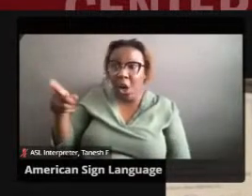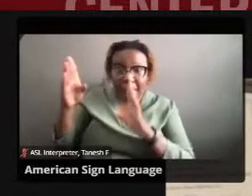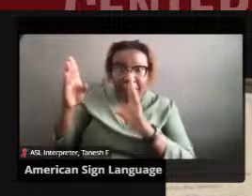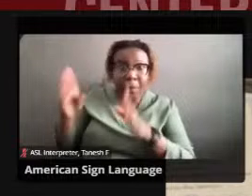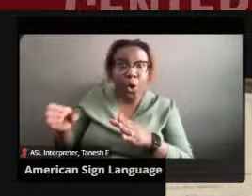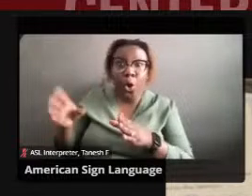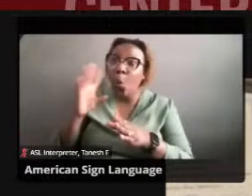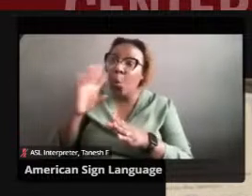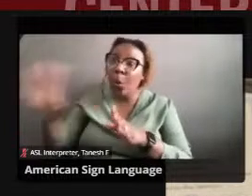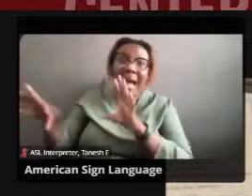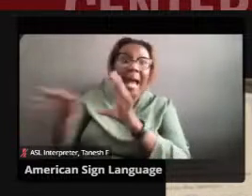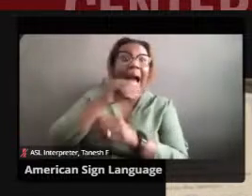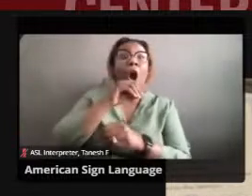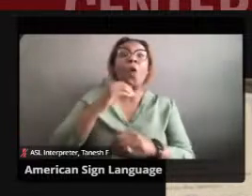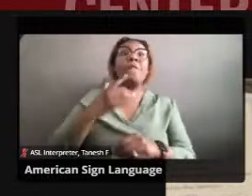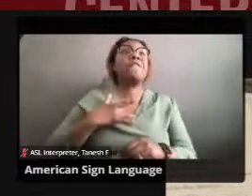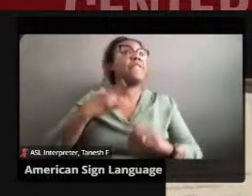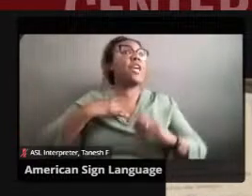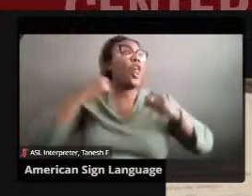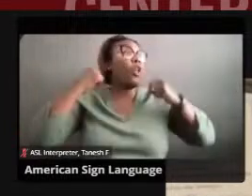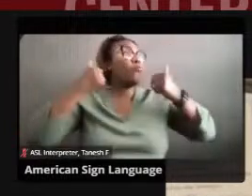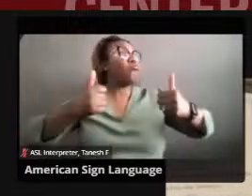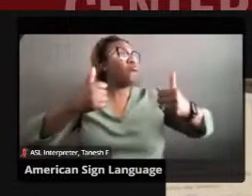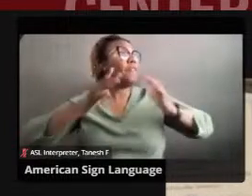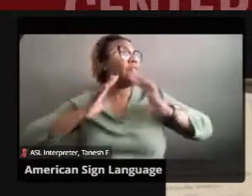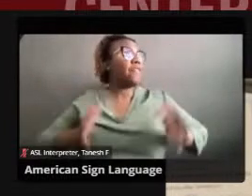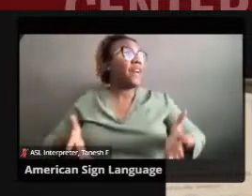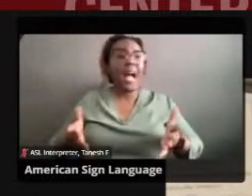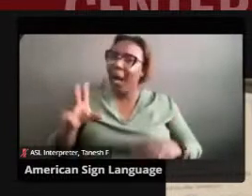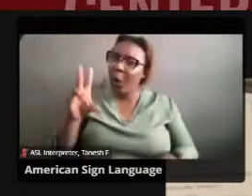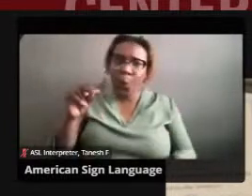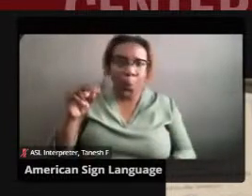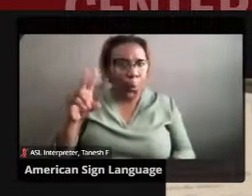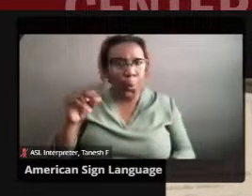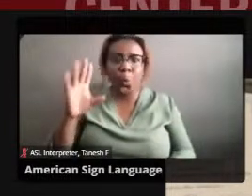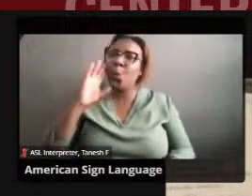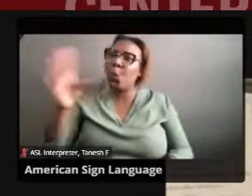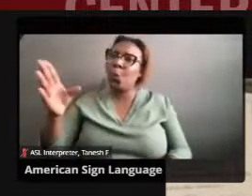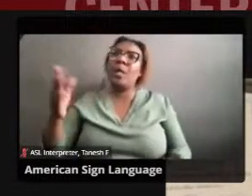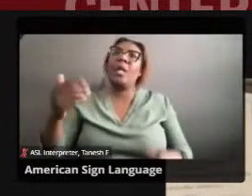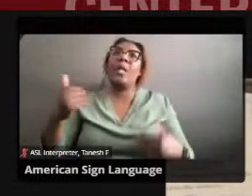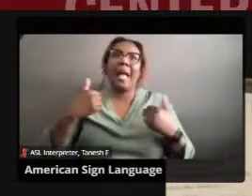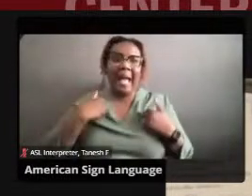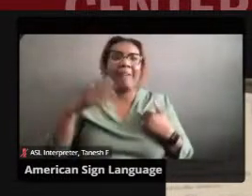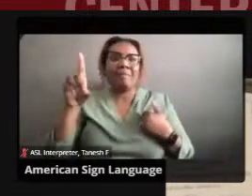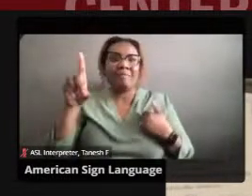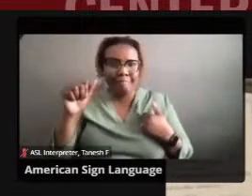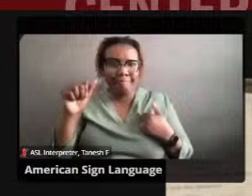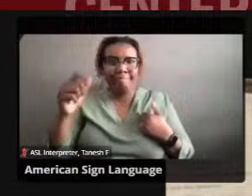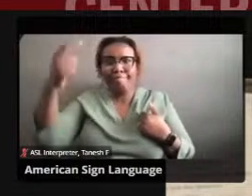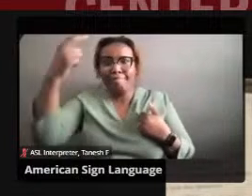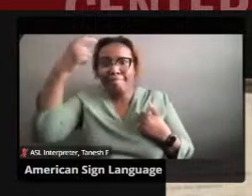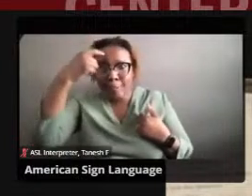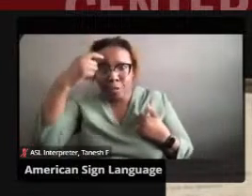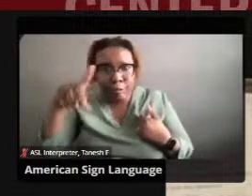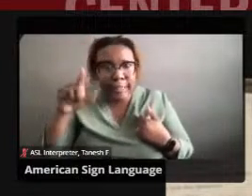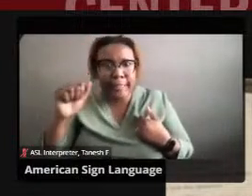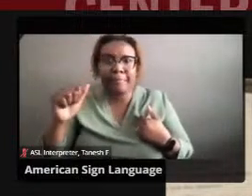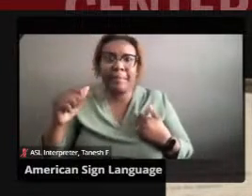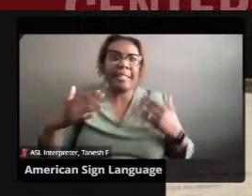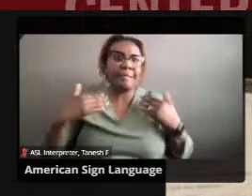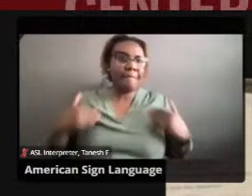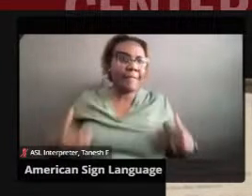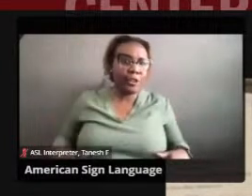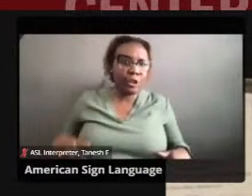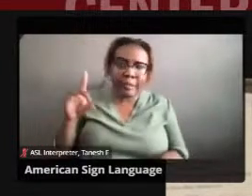of trauma, whether physical, mental, or otherwise. And the silence of the broader disability